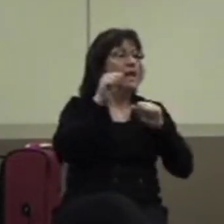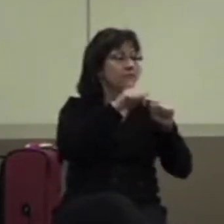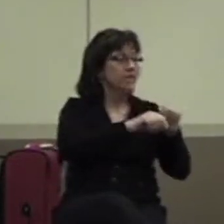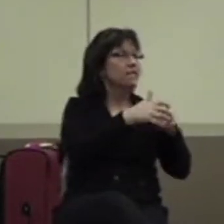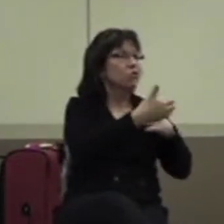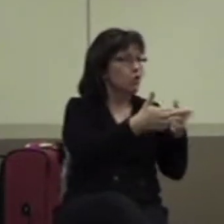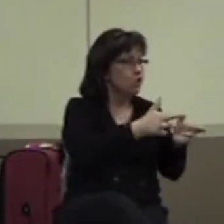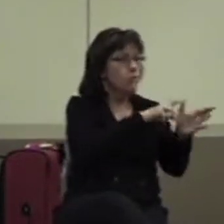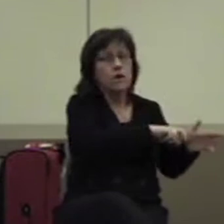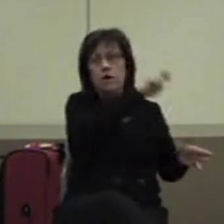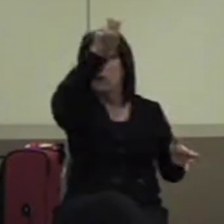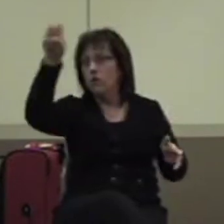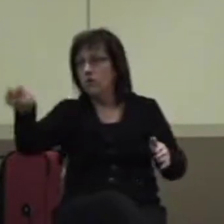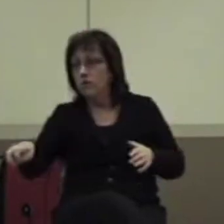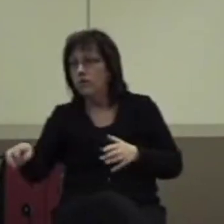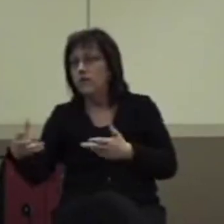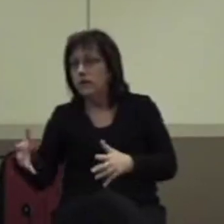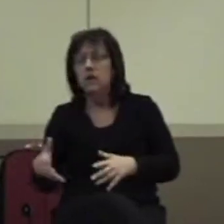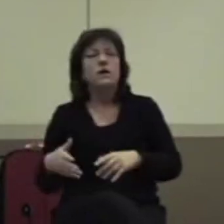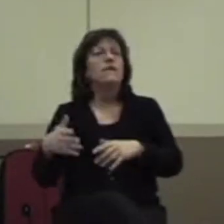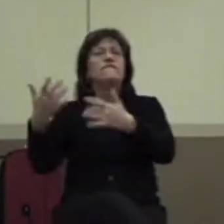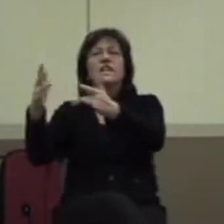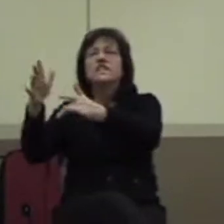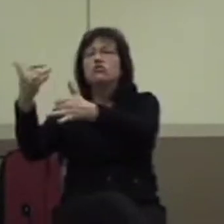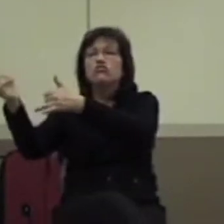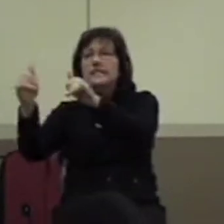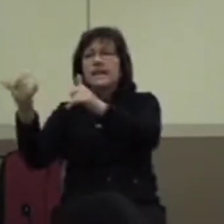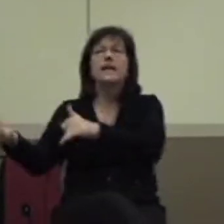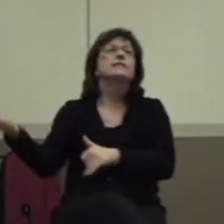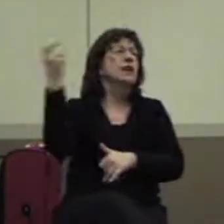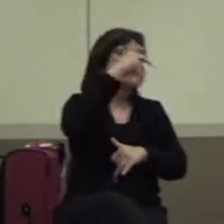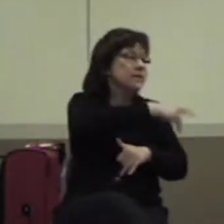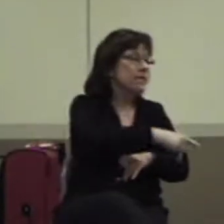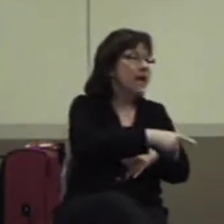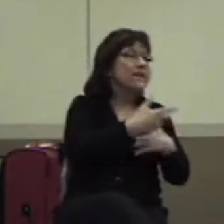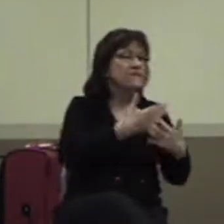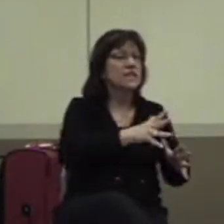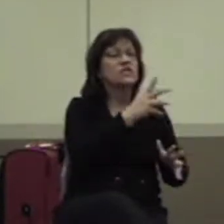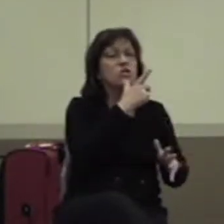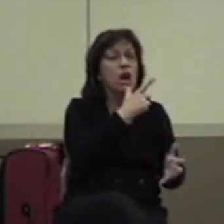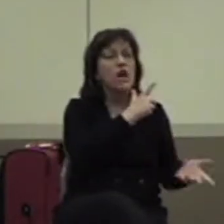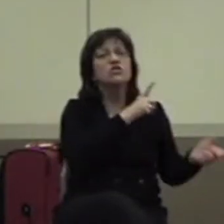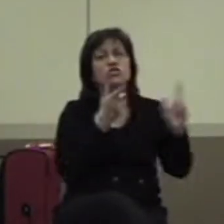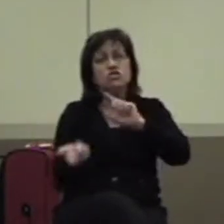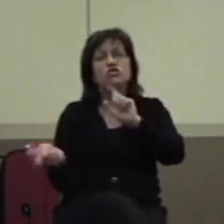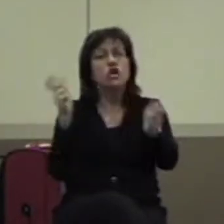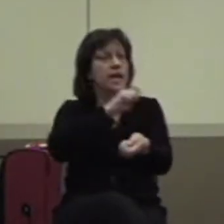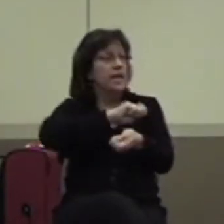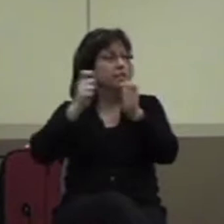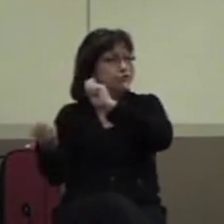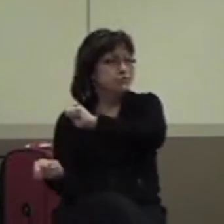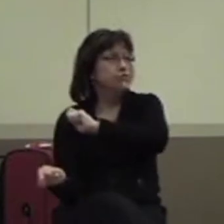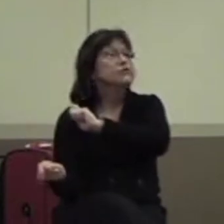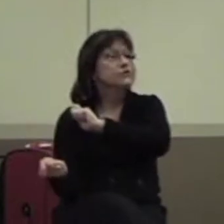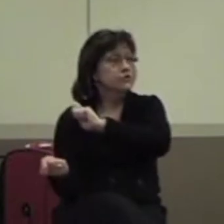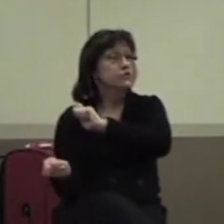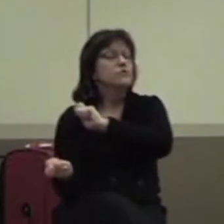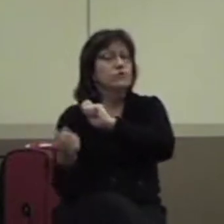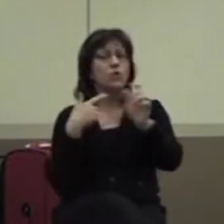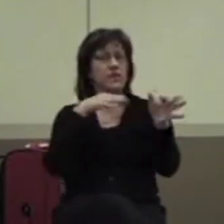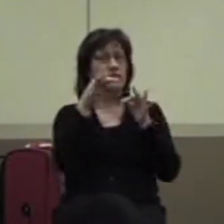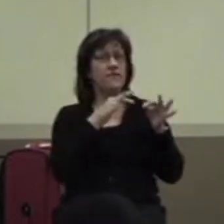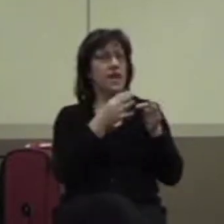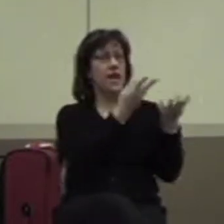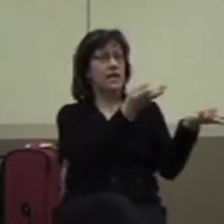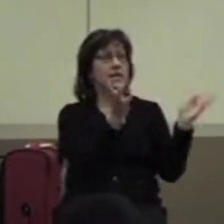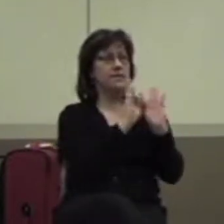changing period, coming back from recess, coming back from lunch, those kind of thing, transitions. So we define